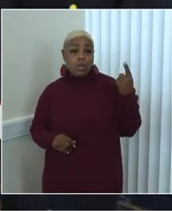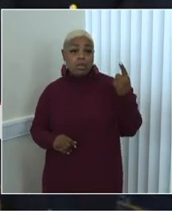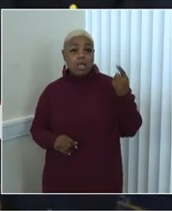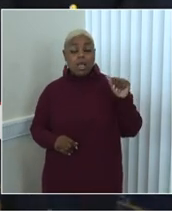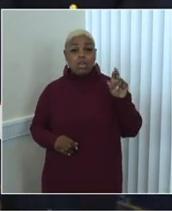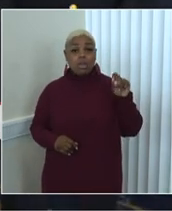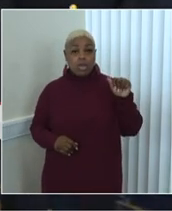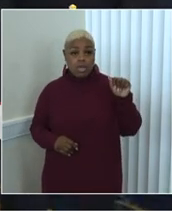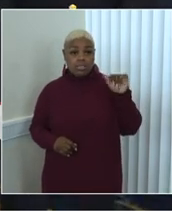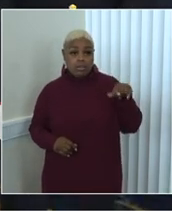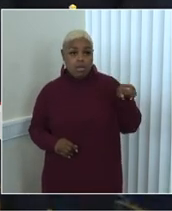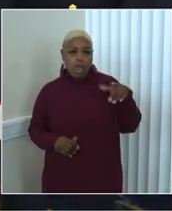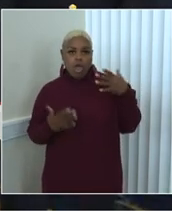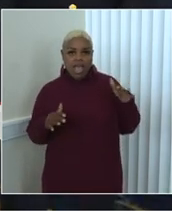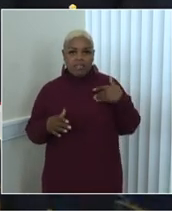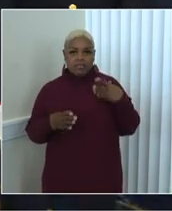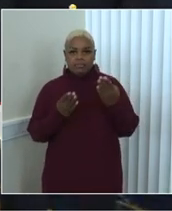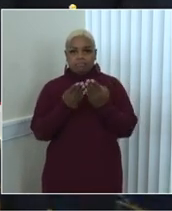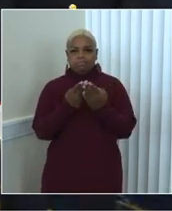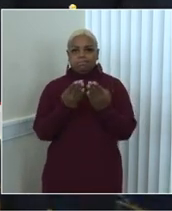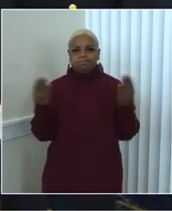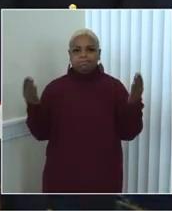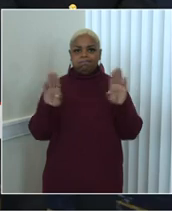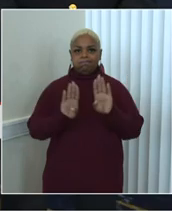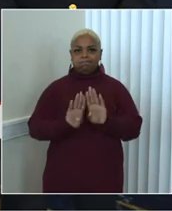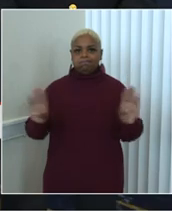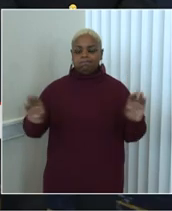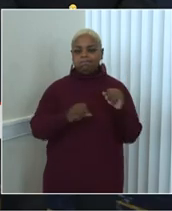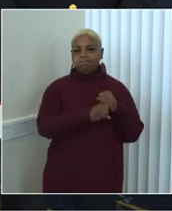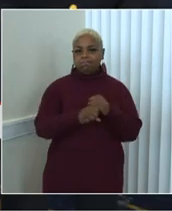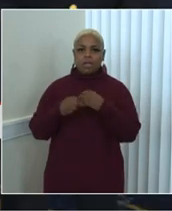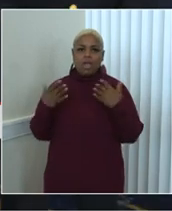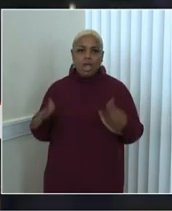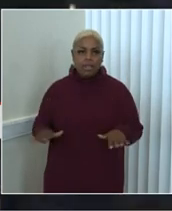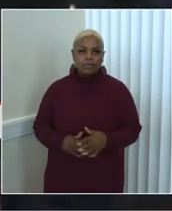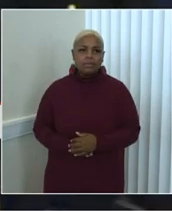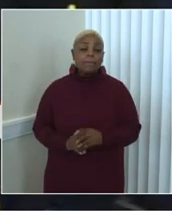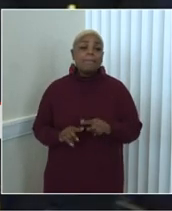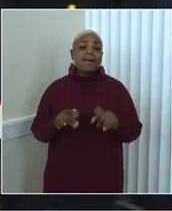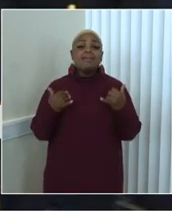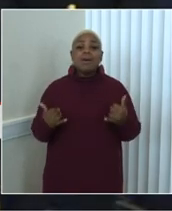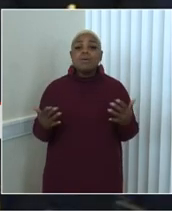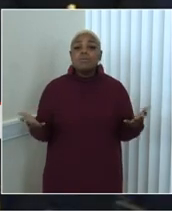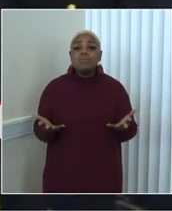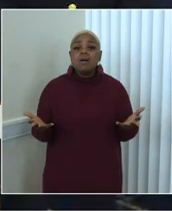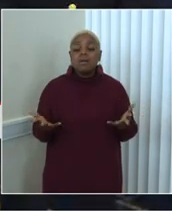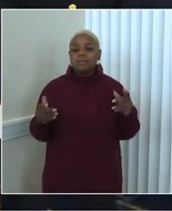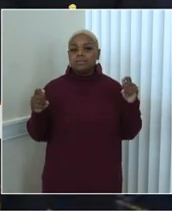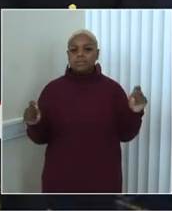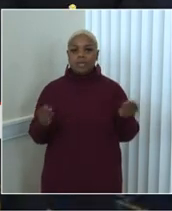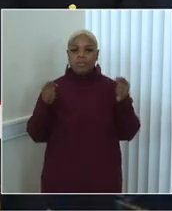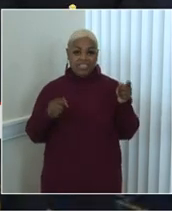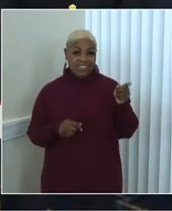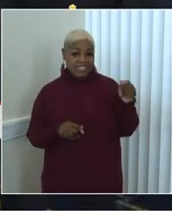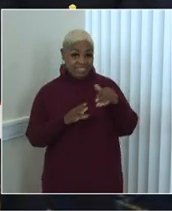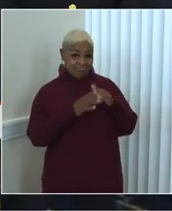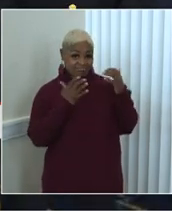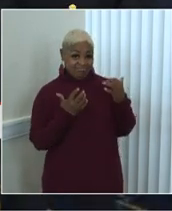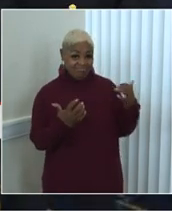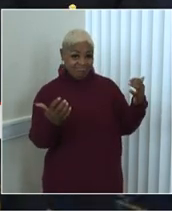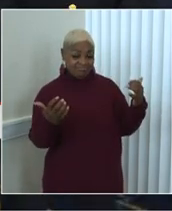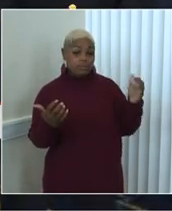this site now moves to the forefront of our security plans as the celebration at the arena will replace the scheduled parade at the White